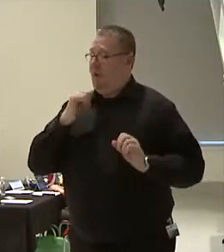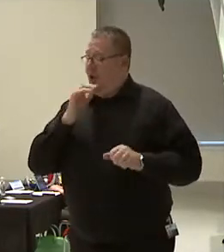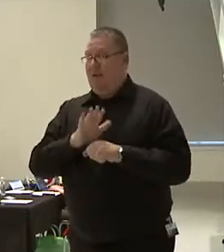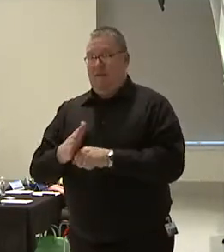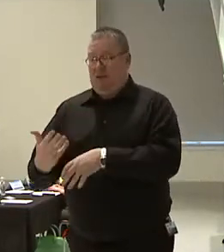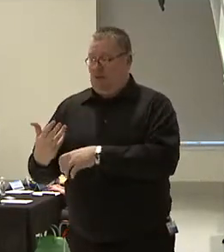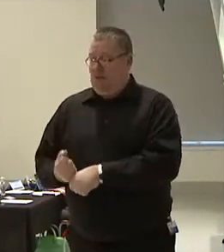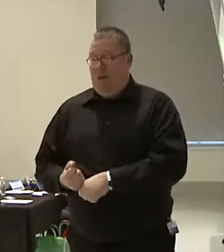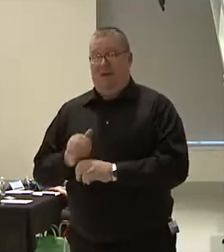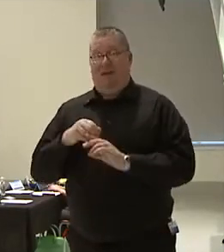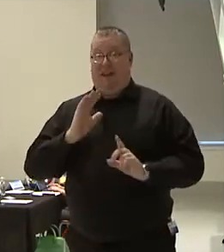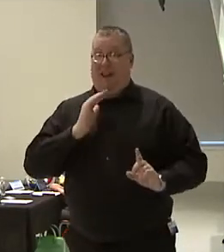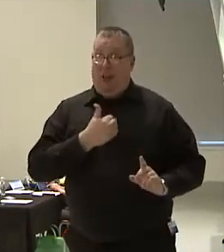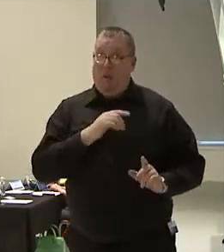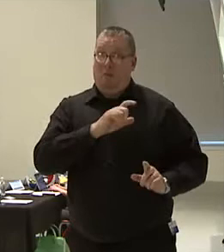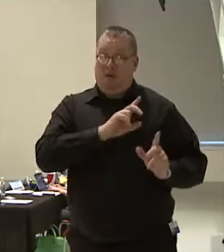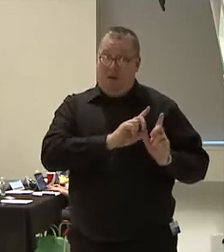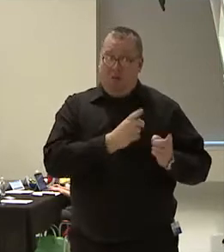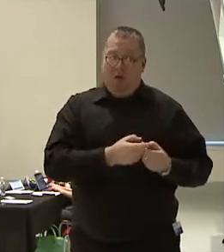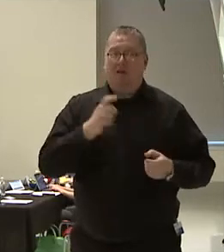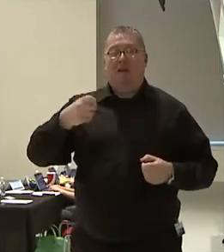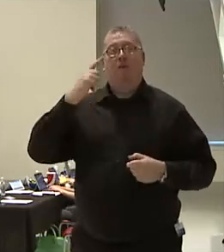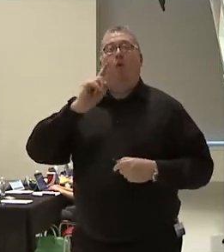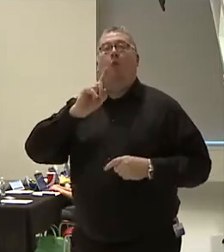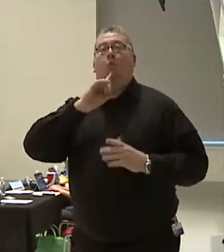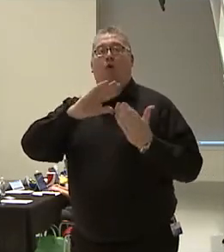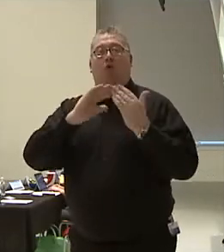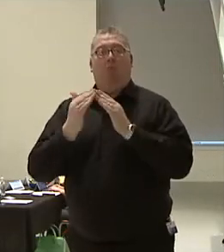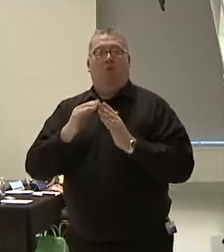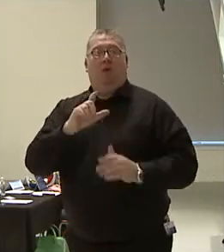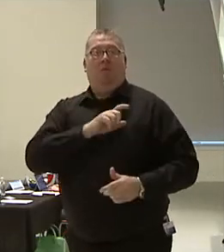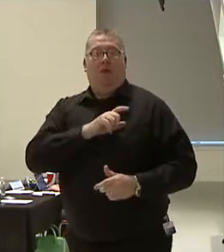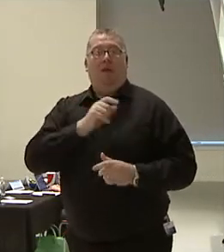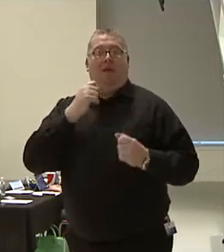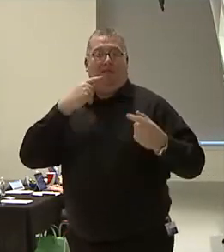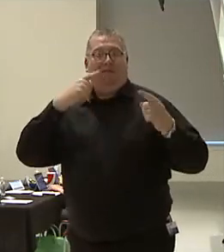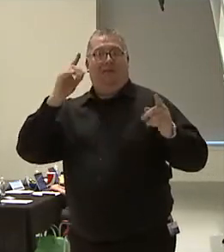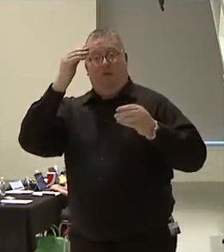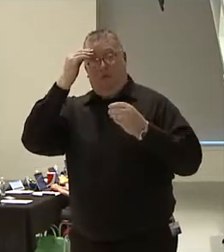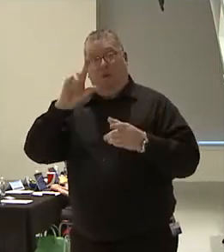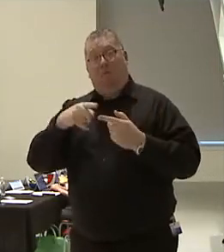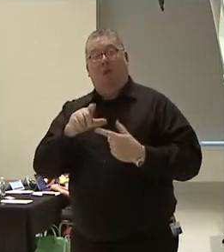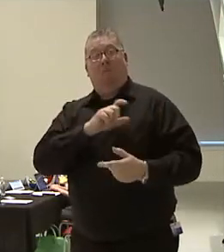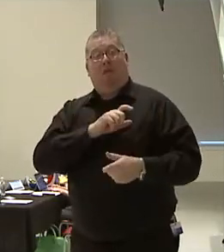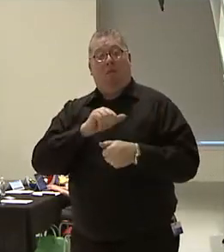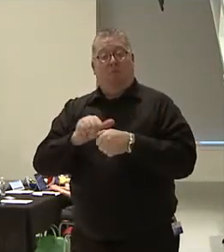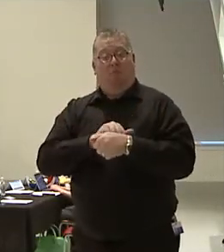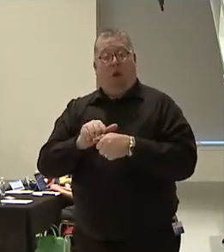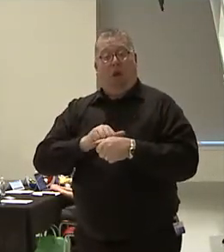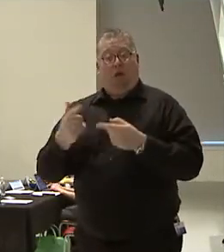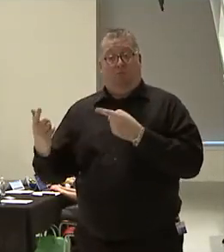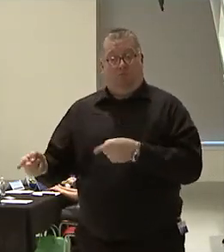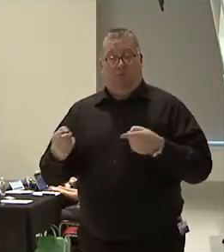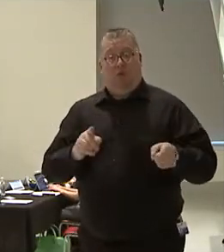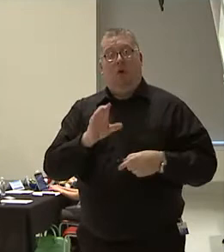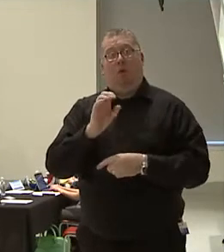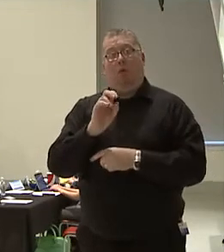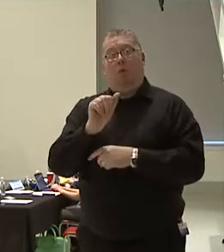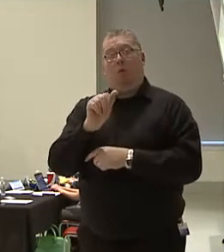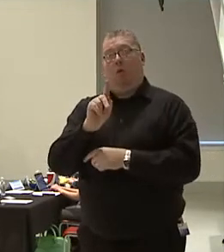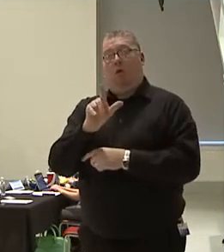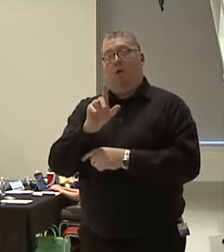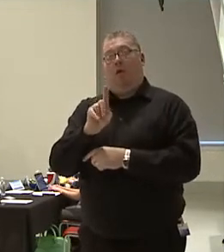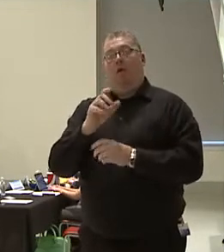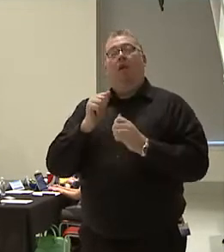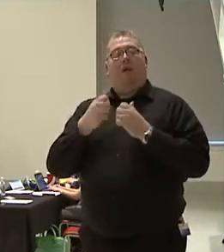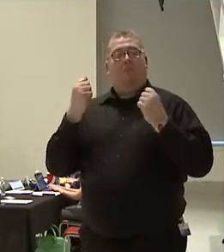police department, the need for real community policing, and a dearth of accessible information about policing practices and incidents, Oakland is like many other U.S.